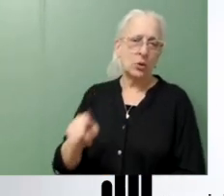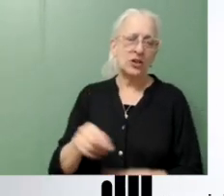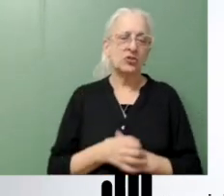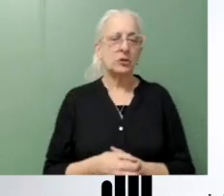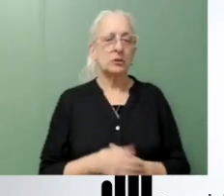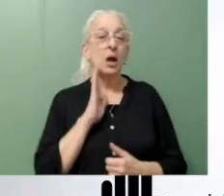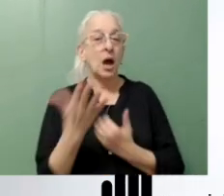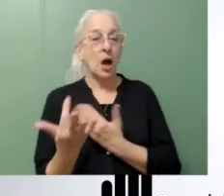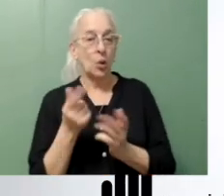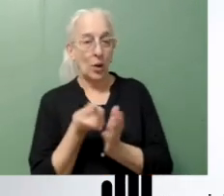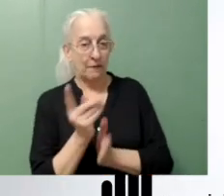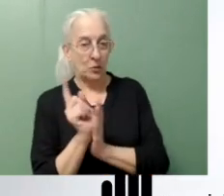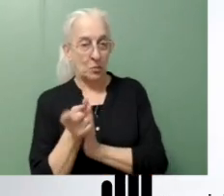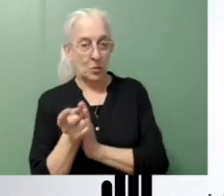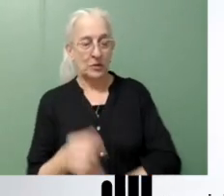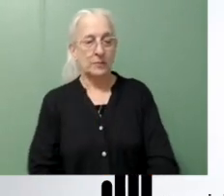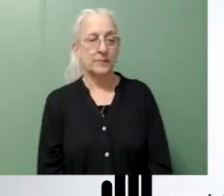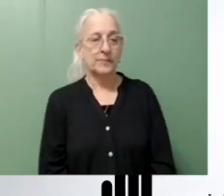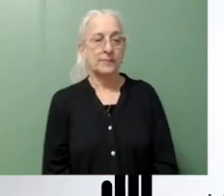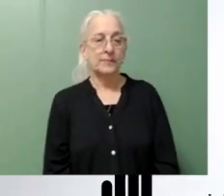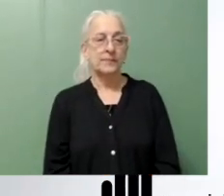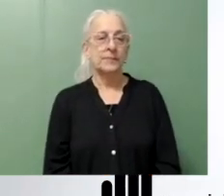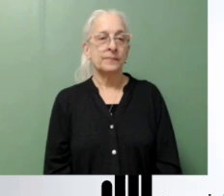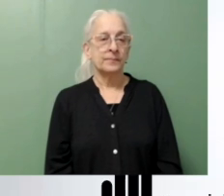few moments to see if we get any raised hands.